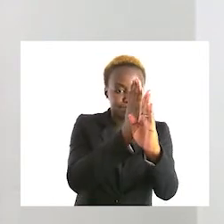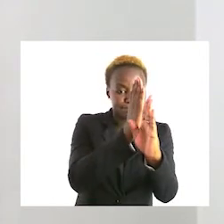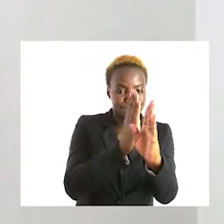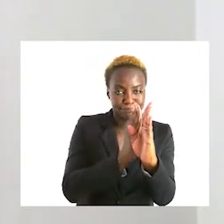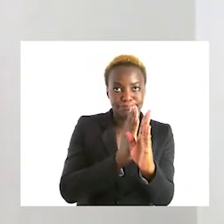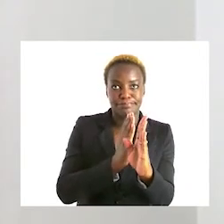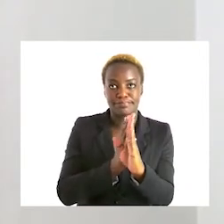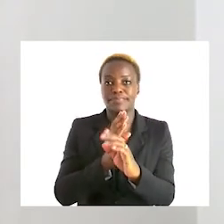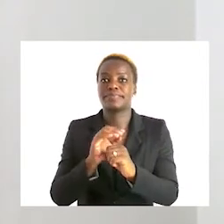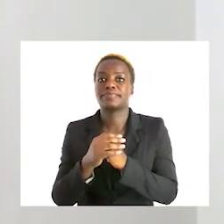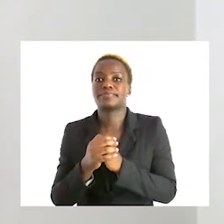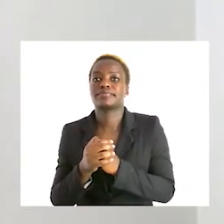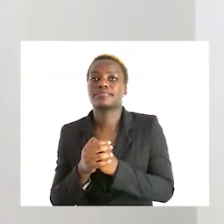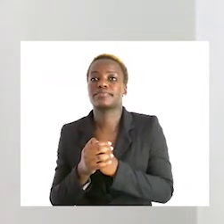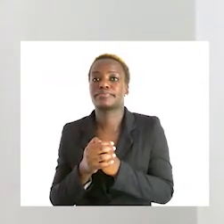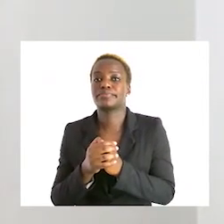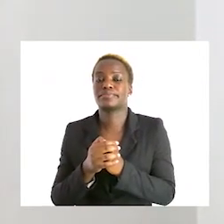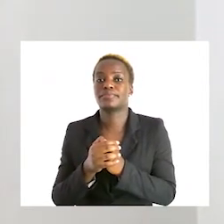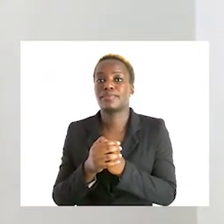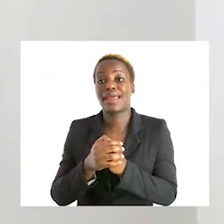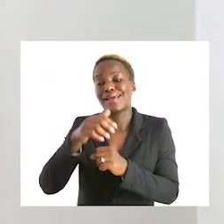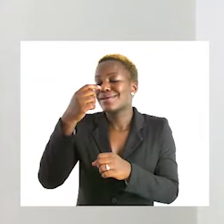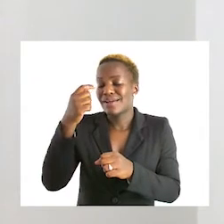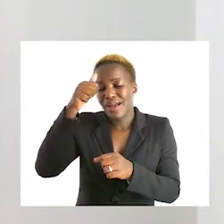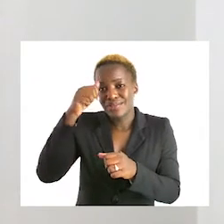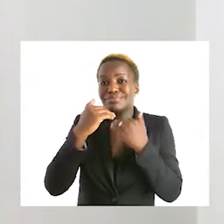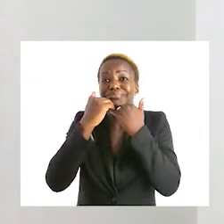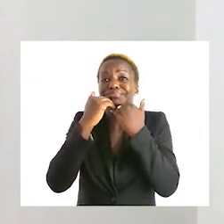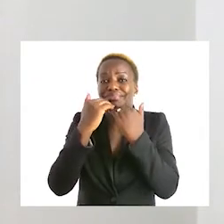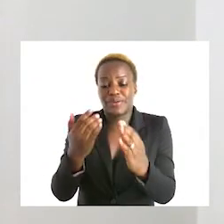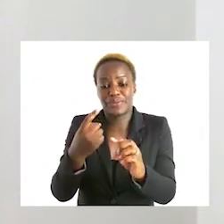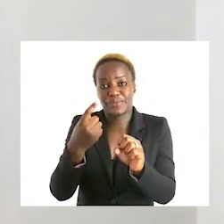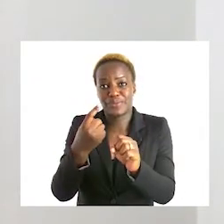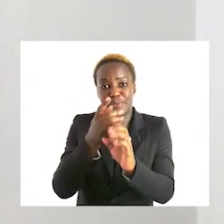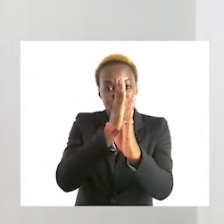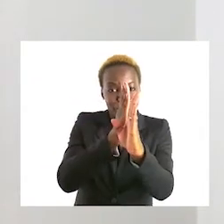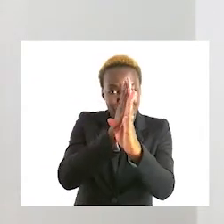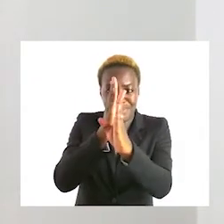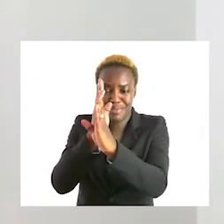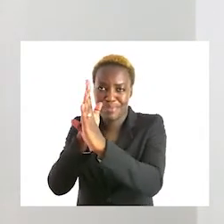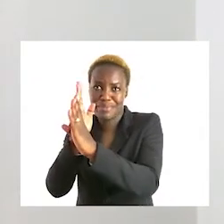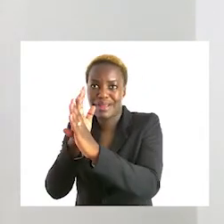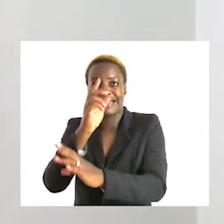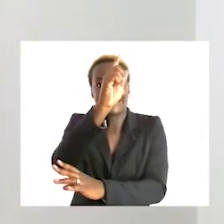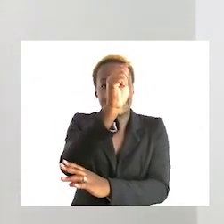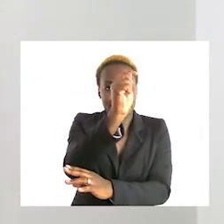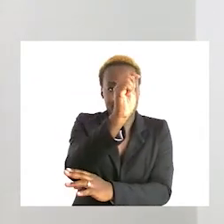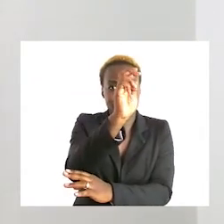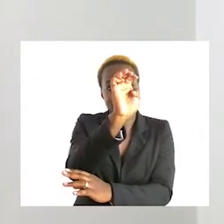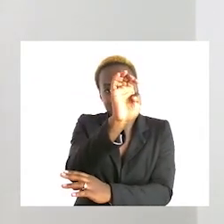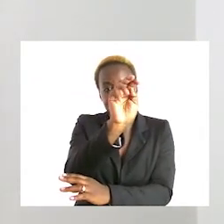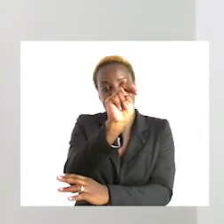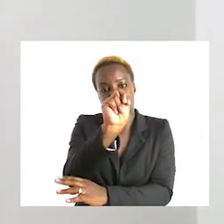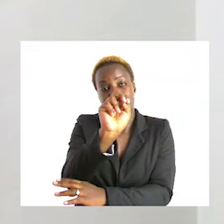place values, it is very important that each number should stand underneath